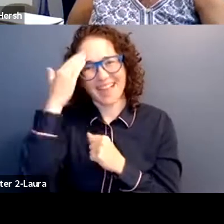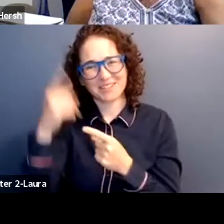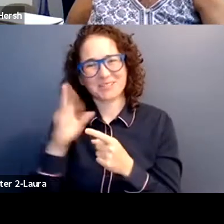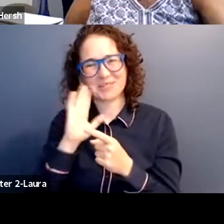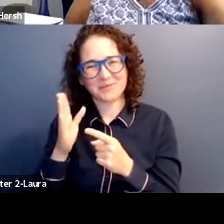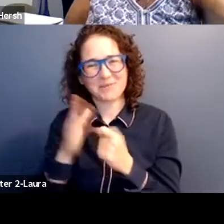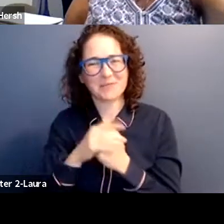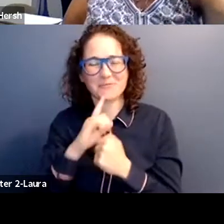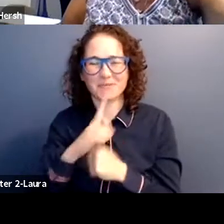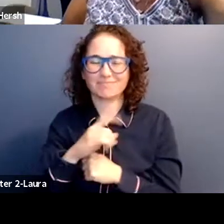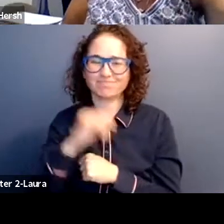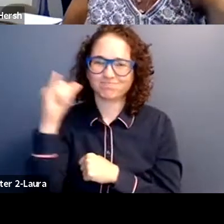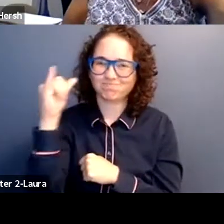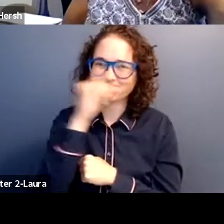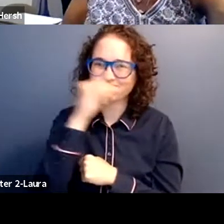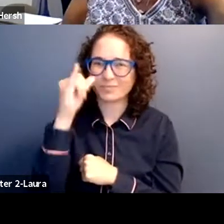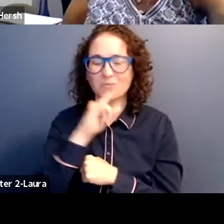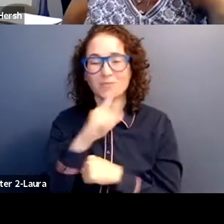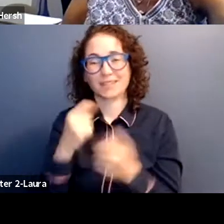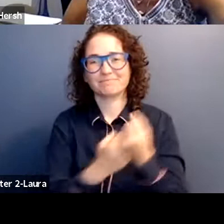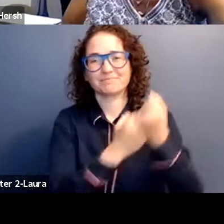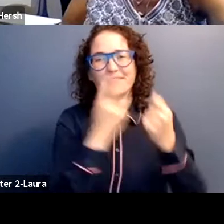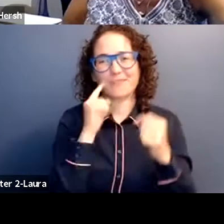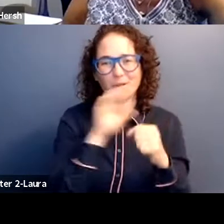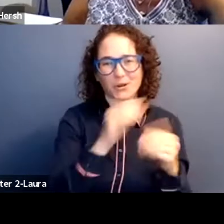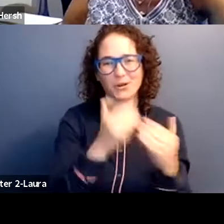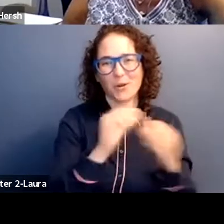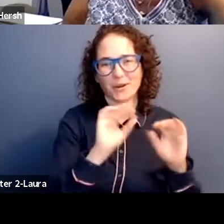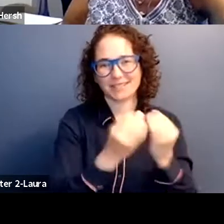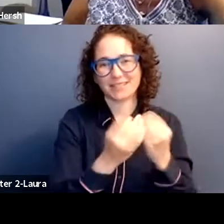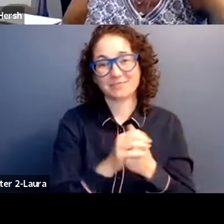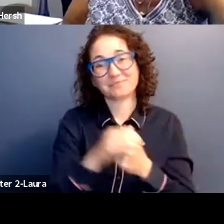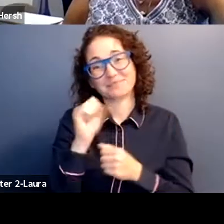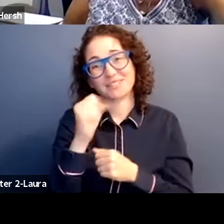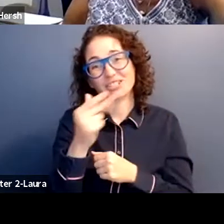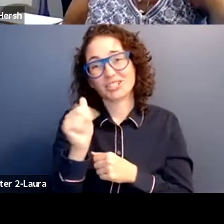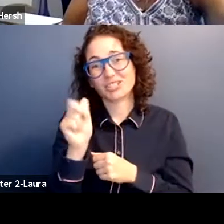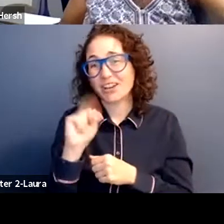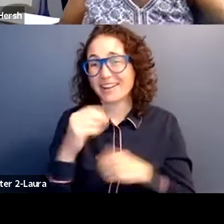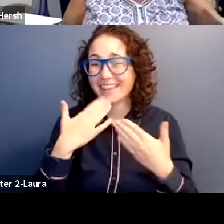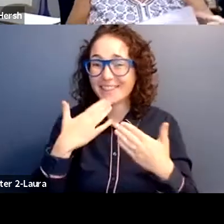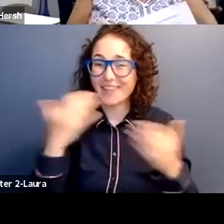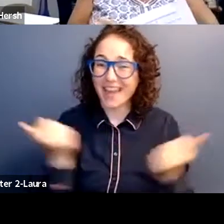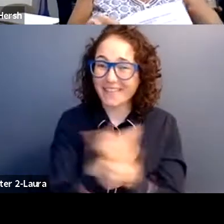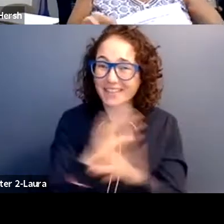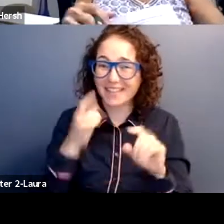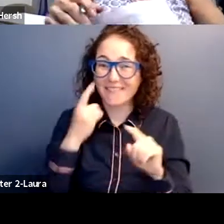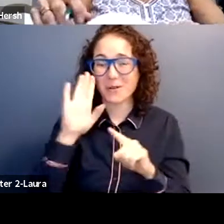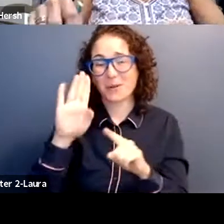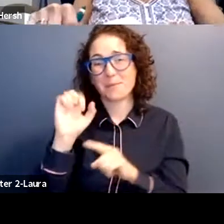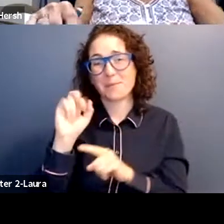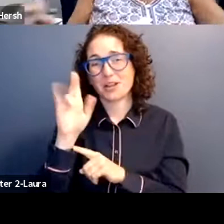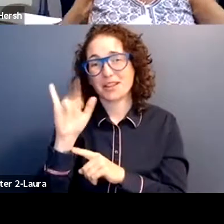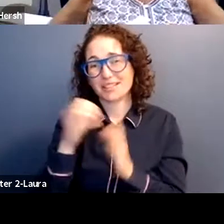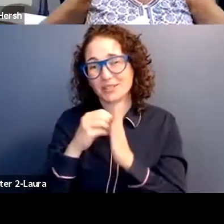an outrageous, tremendous asset to her new organization. So Sharon, thank you for everything that you've done for your Berkeley students, and thank